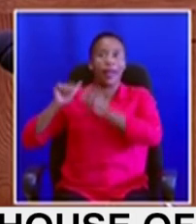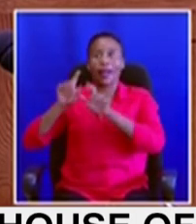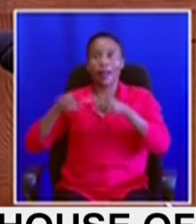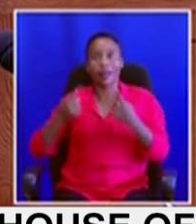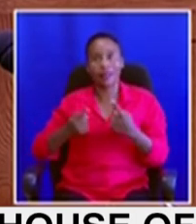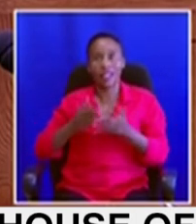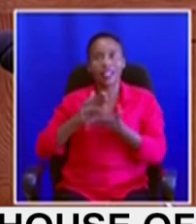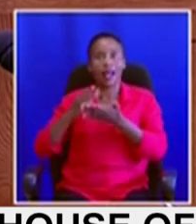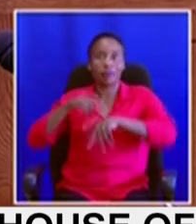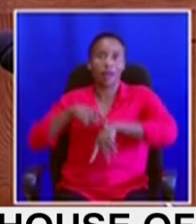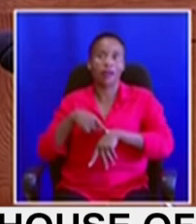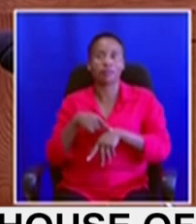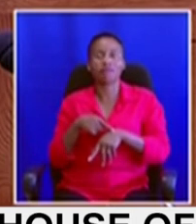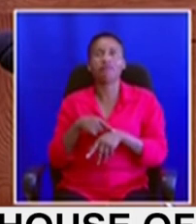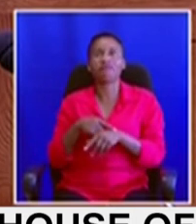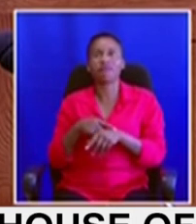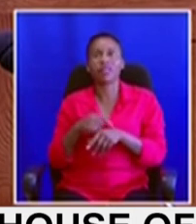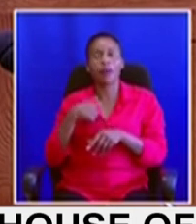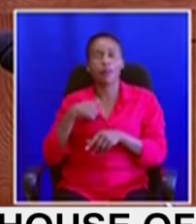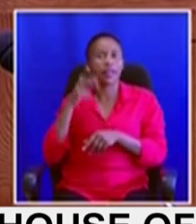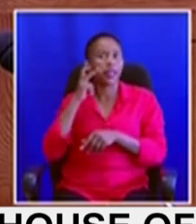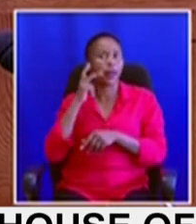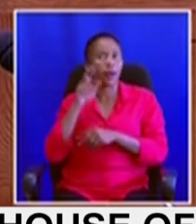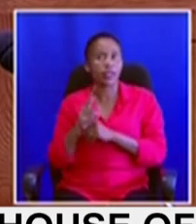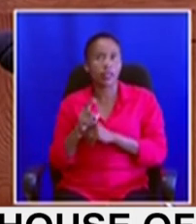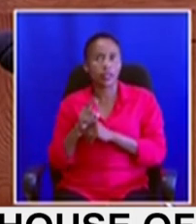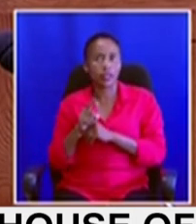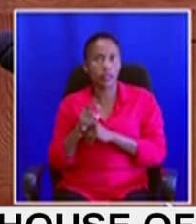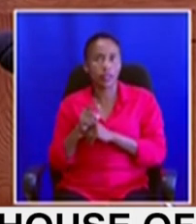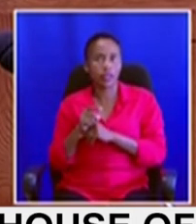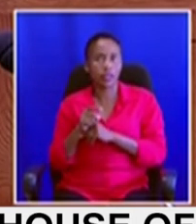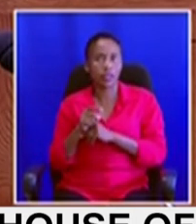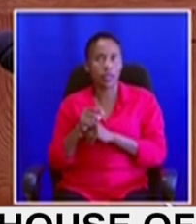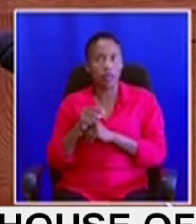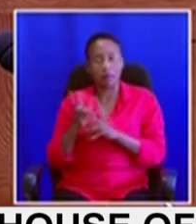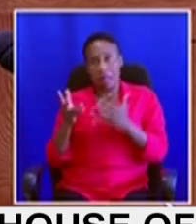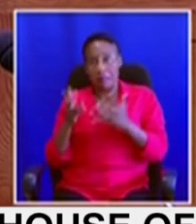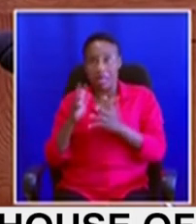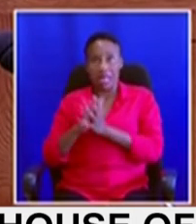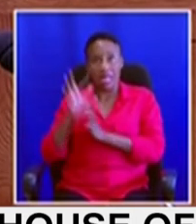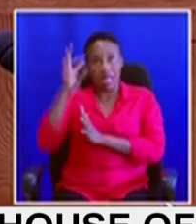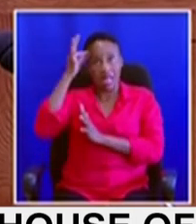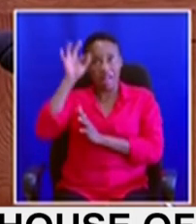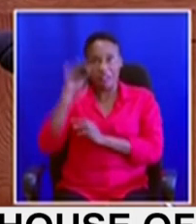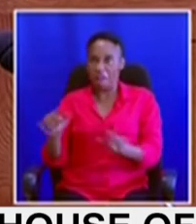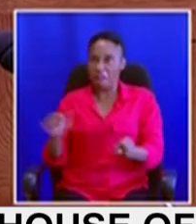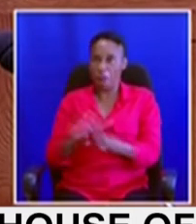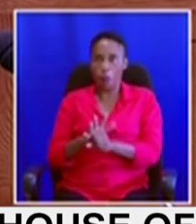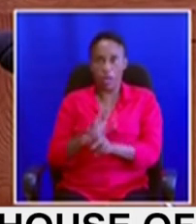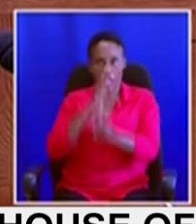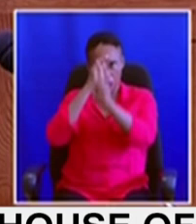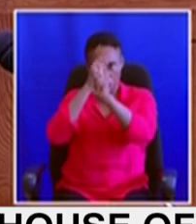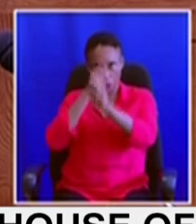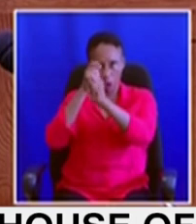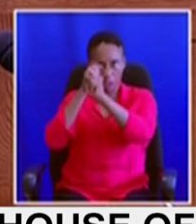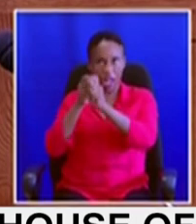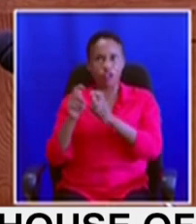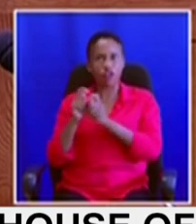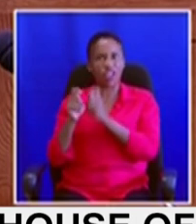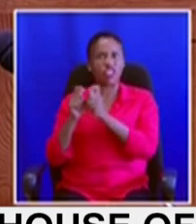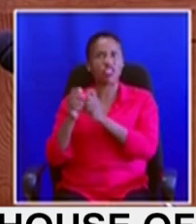Sometimes I hear that maybe the government does not fully recognize our traditional